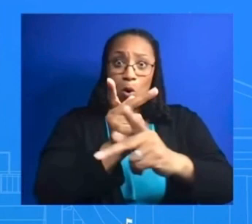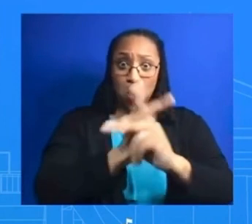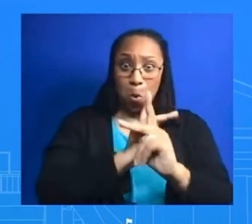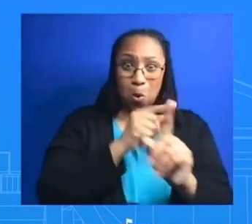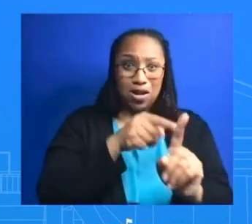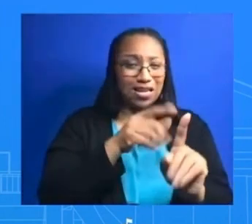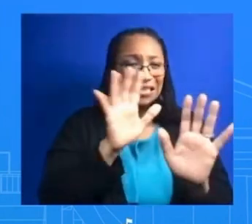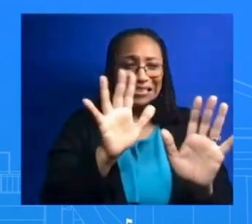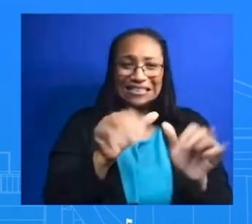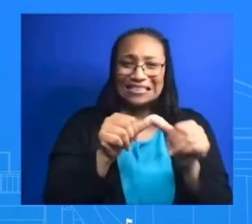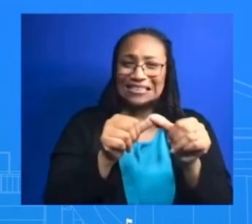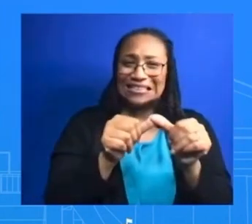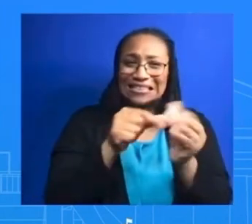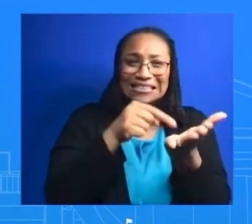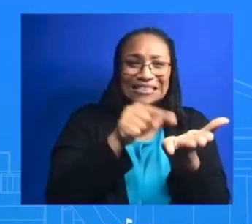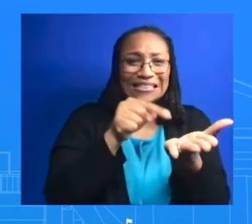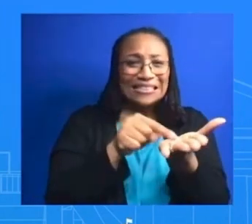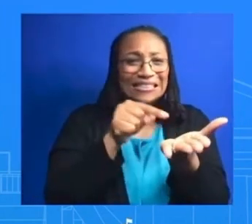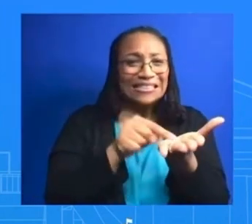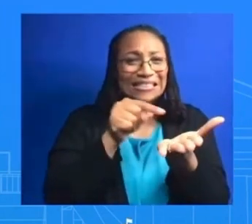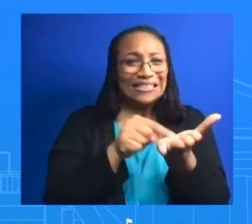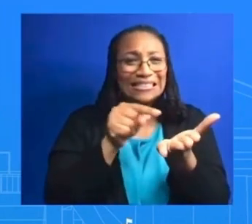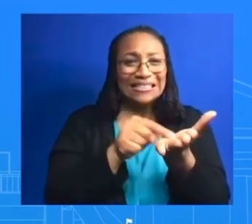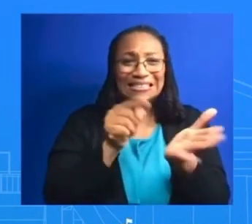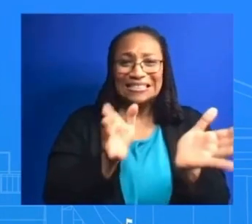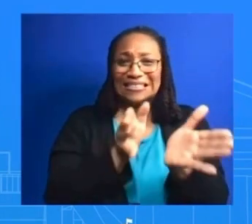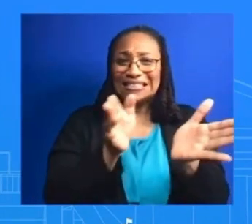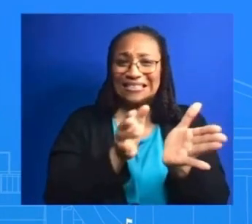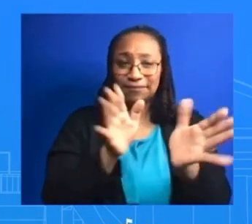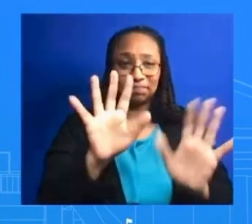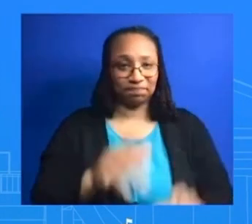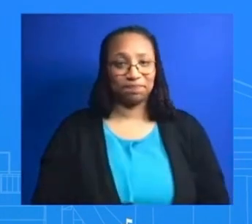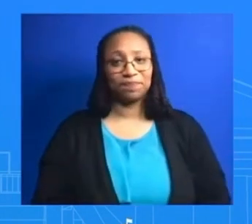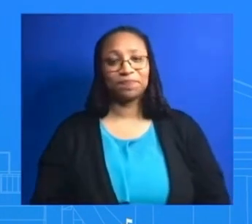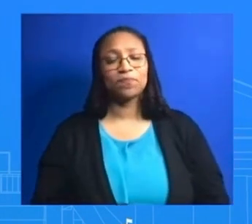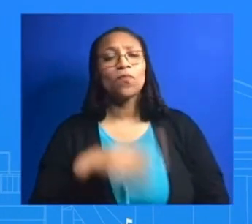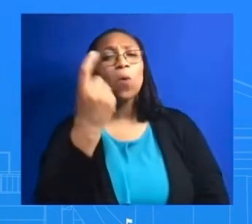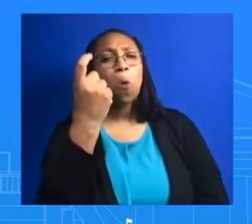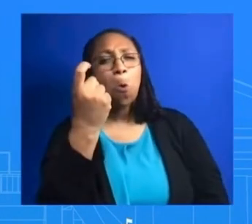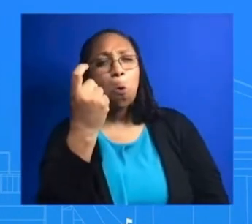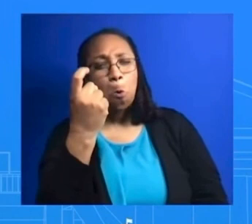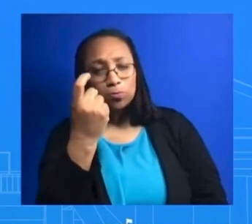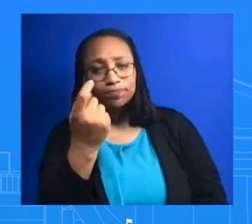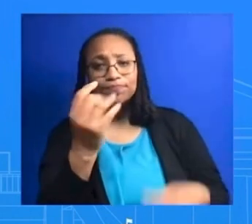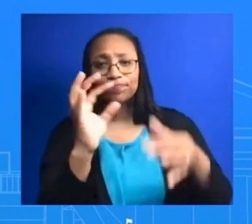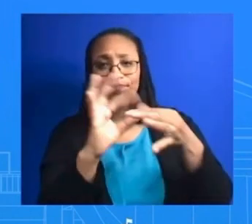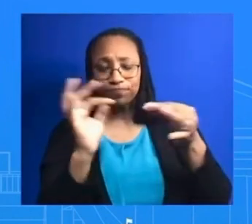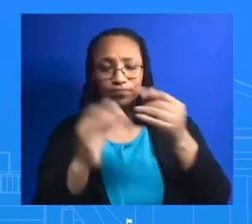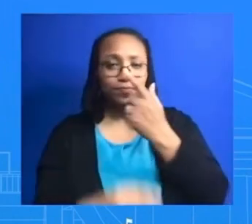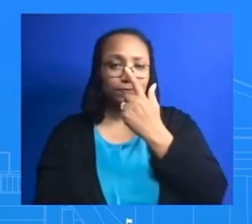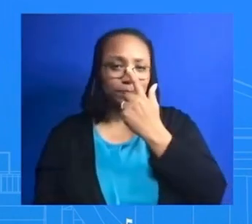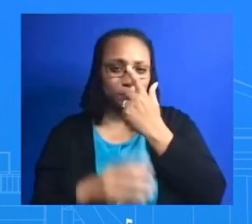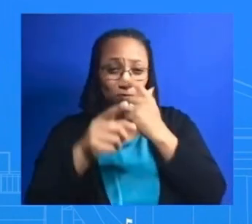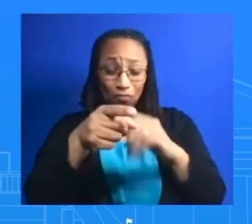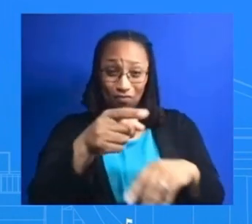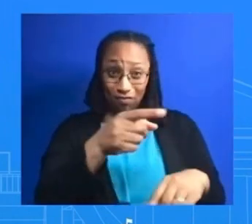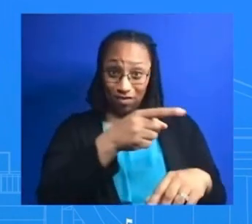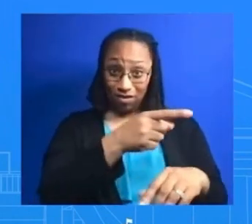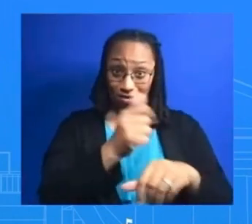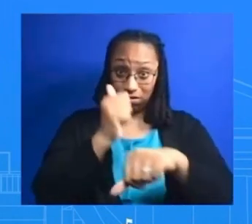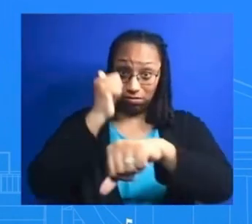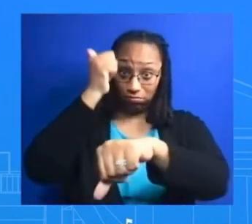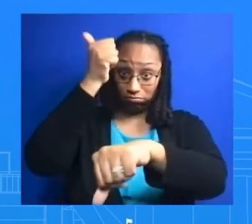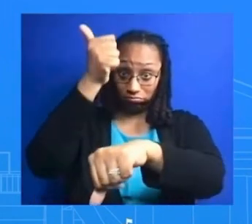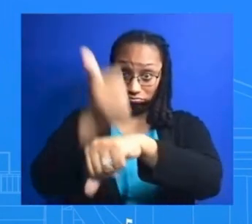because the debt relief program was announced alongside, if you remember, a resumption in payments. So we had a student loan pause in effect.